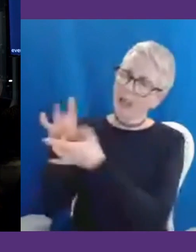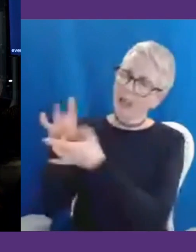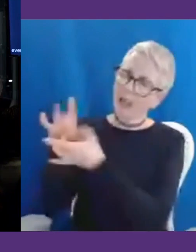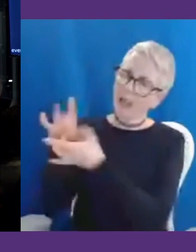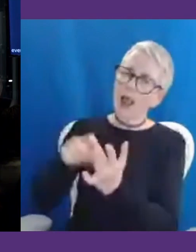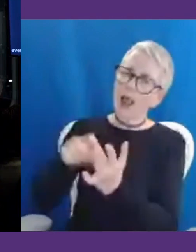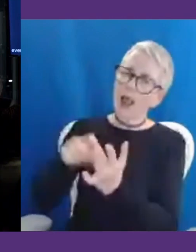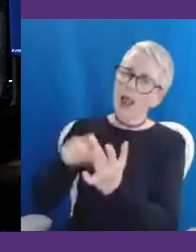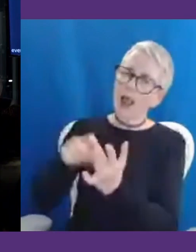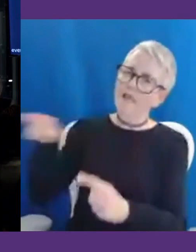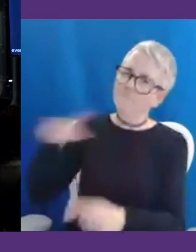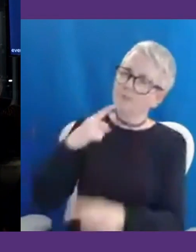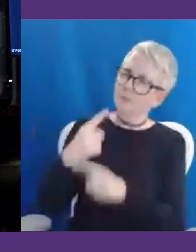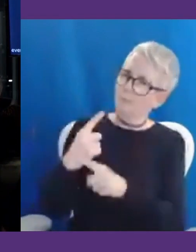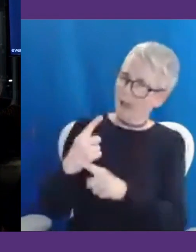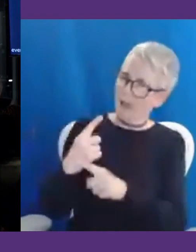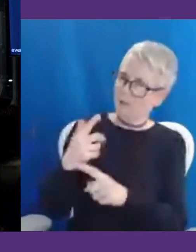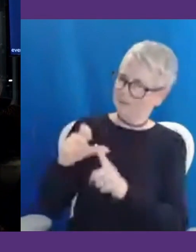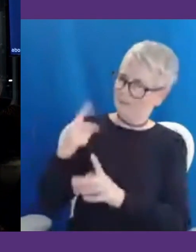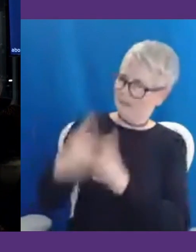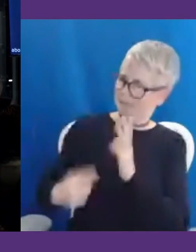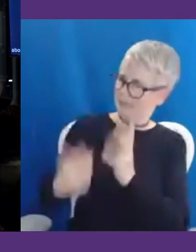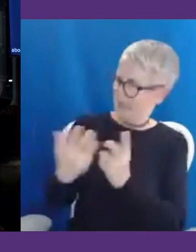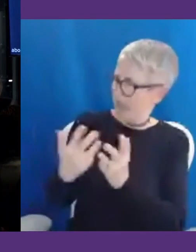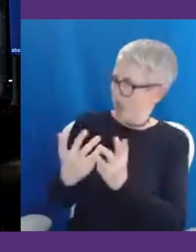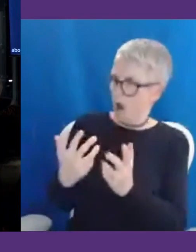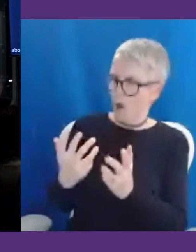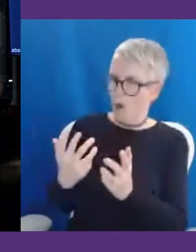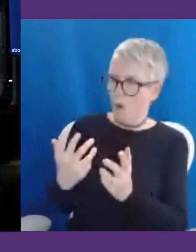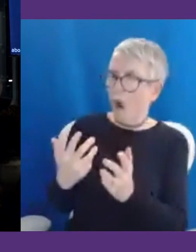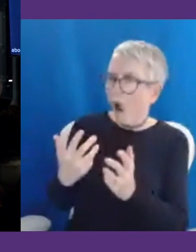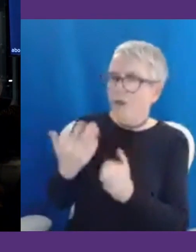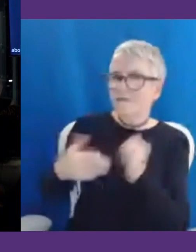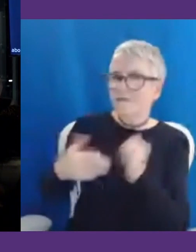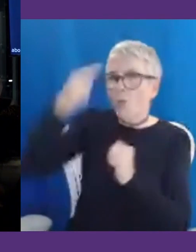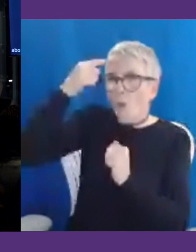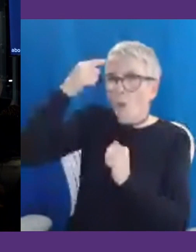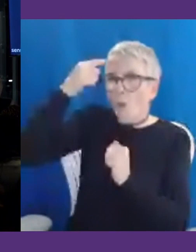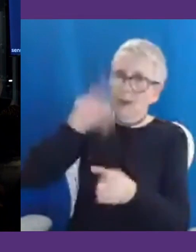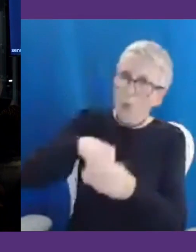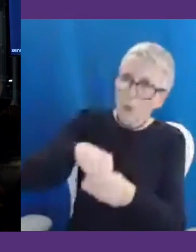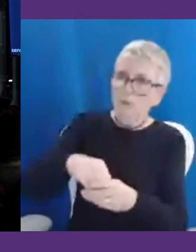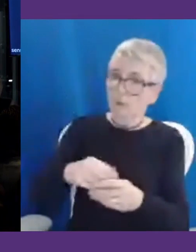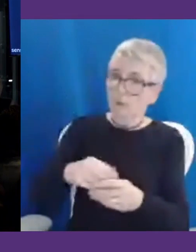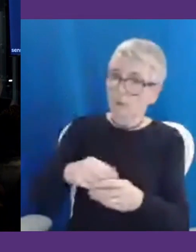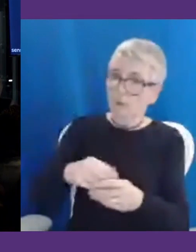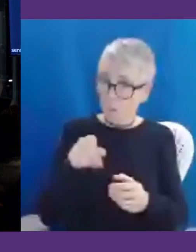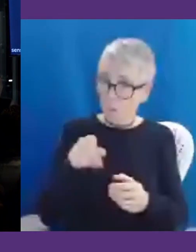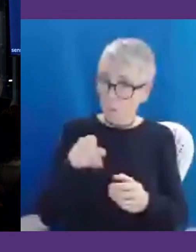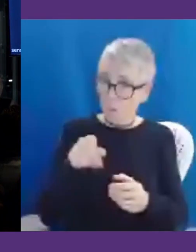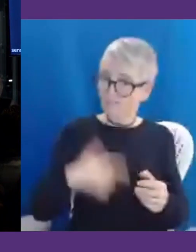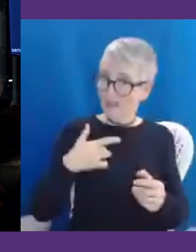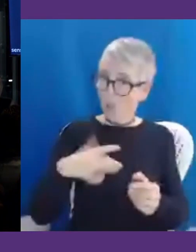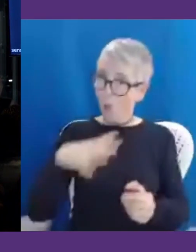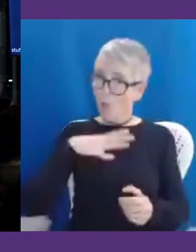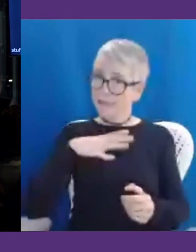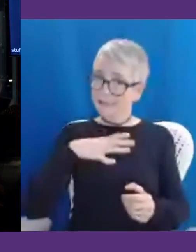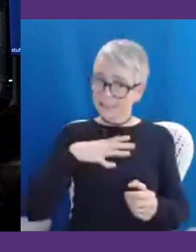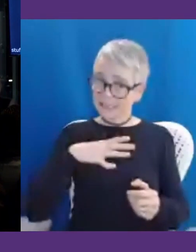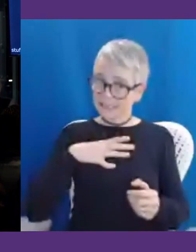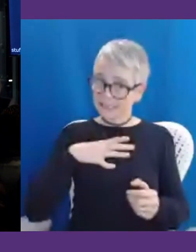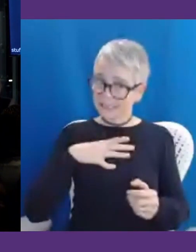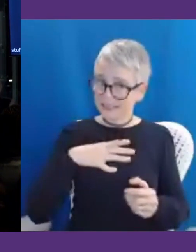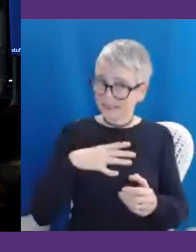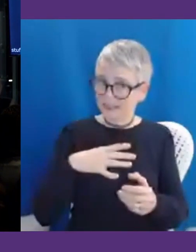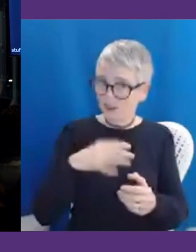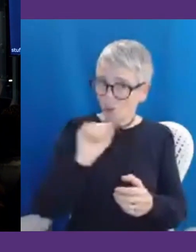was considered in the online safety stuff. Did you find that disability was already in the mix, that you had more work on that than you might in other areas? Just thinking across